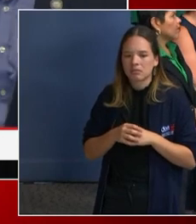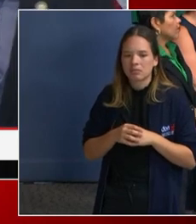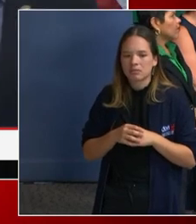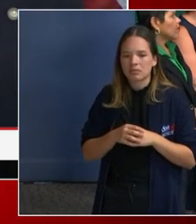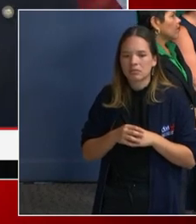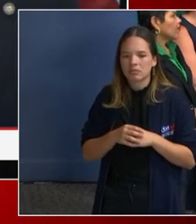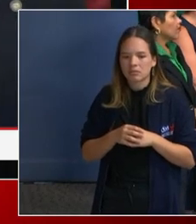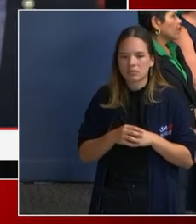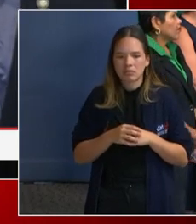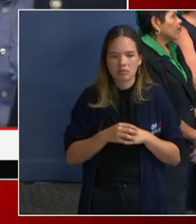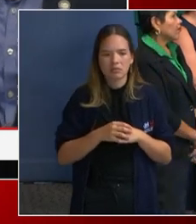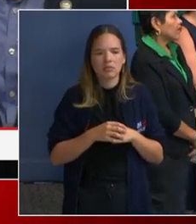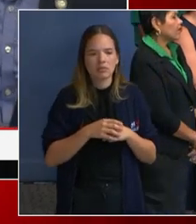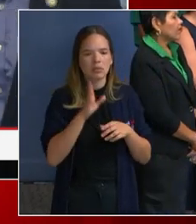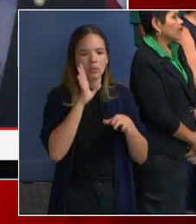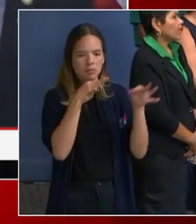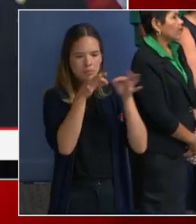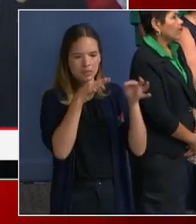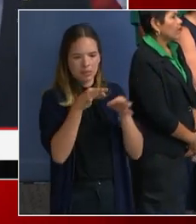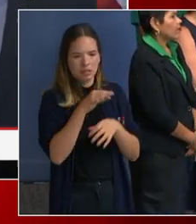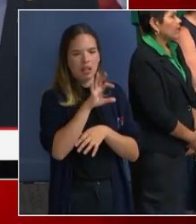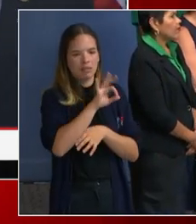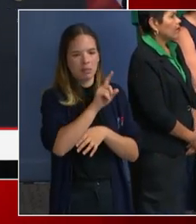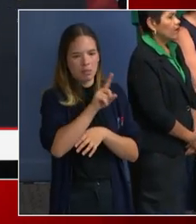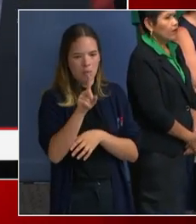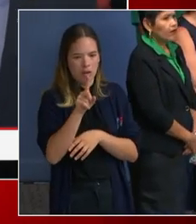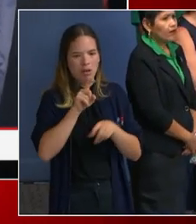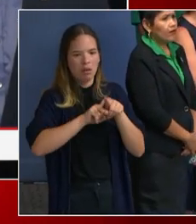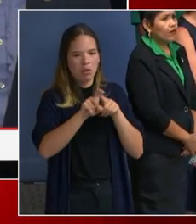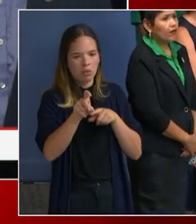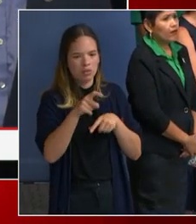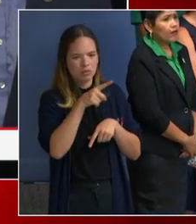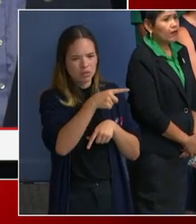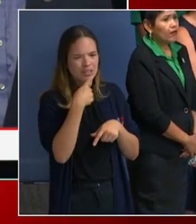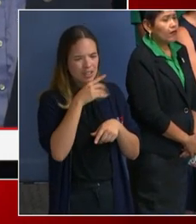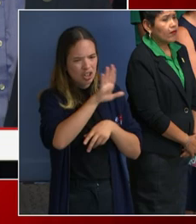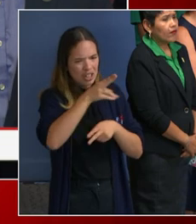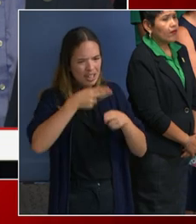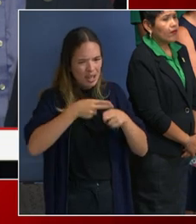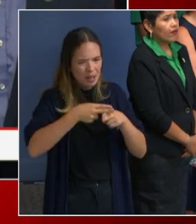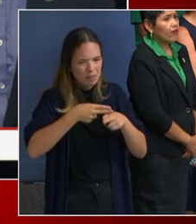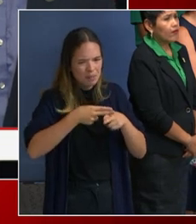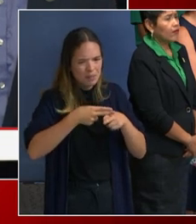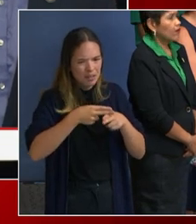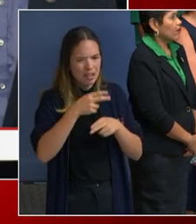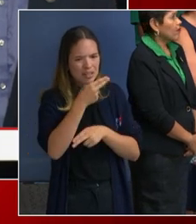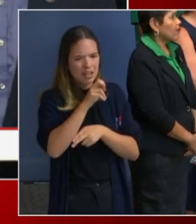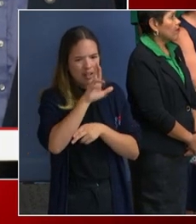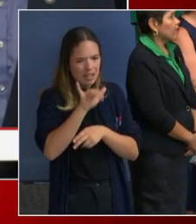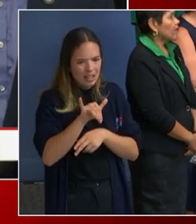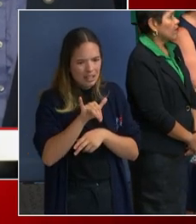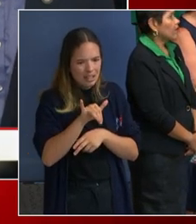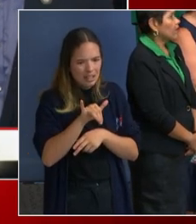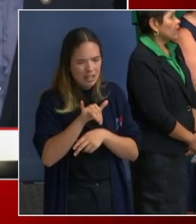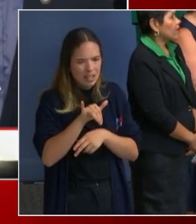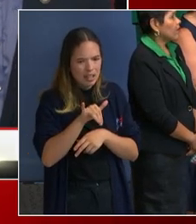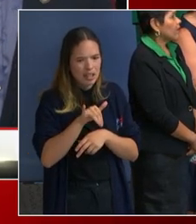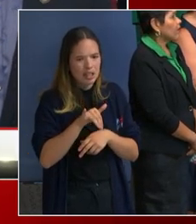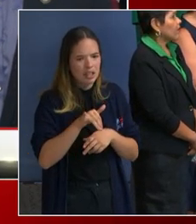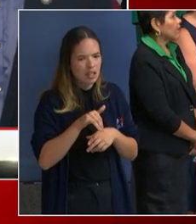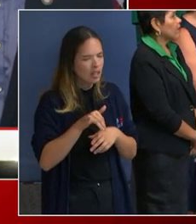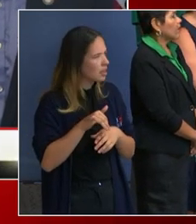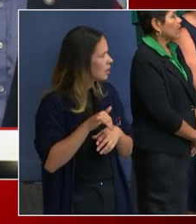you about 911 calls. And what did you say your name was? Gary Serka, ABC 7. Okay, Gary.